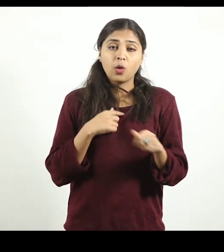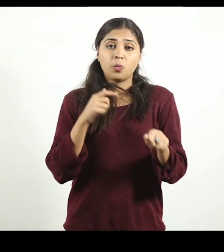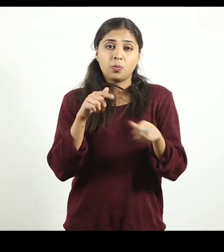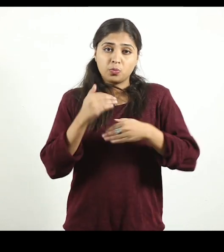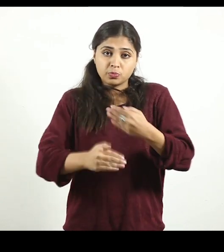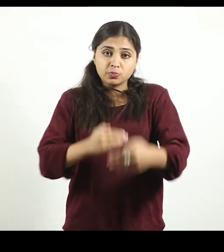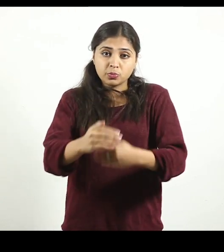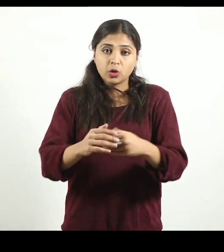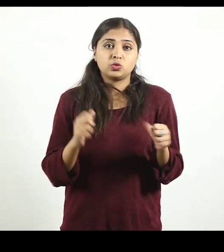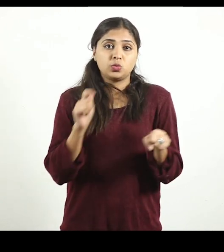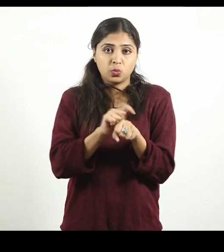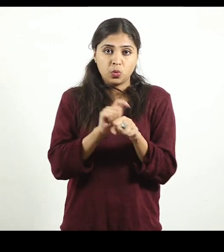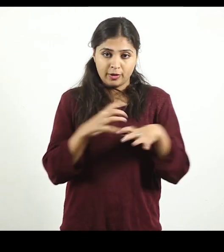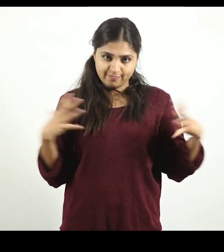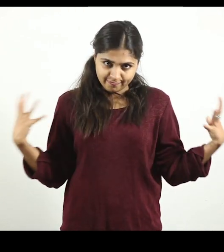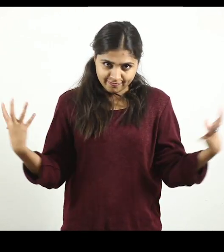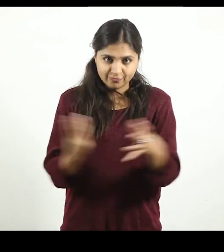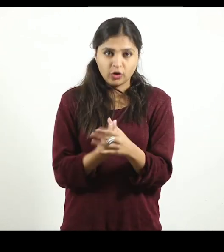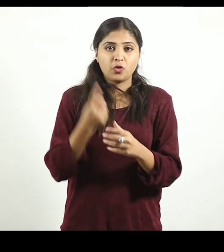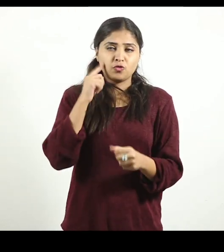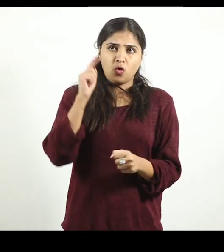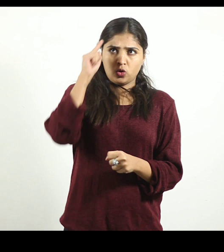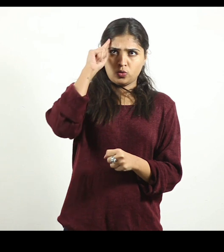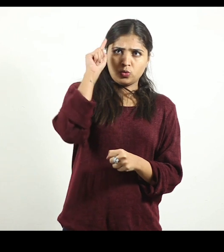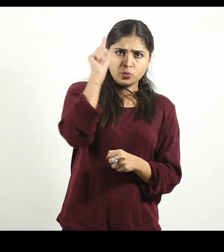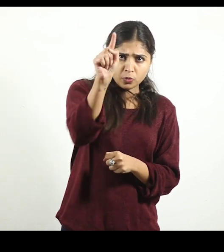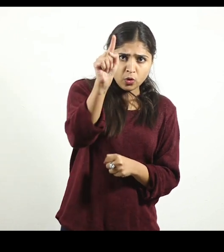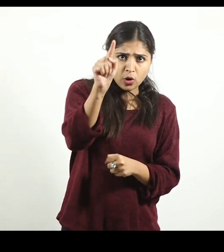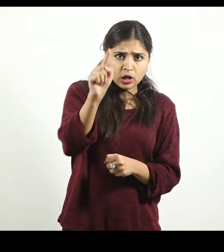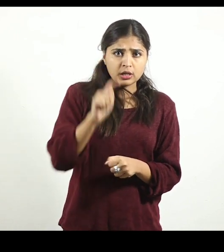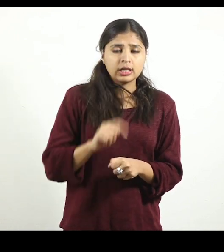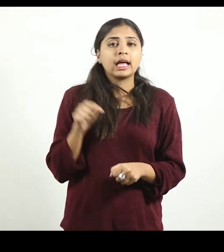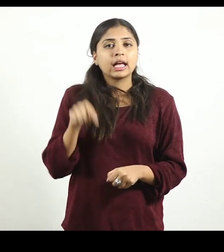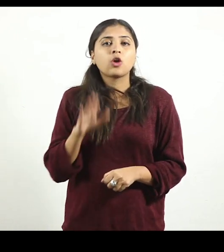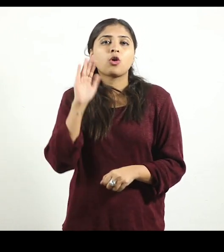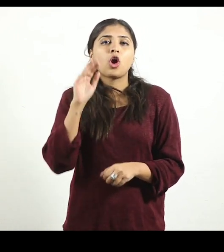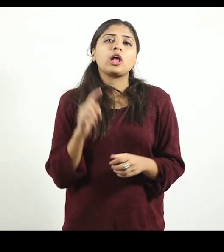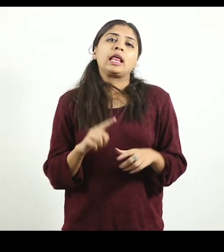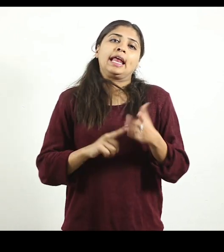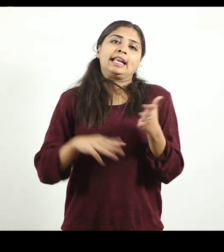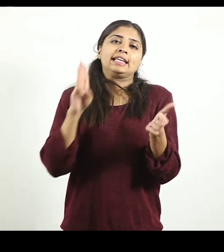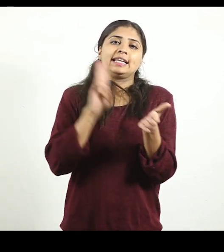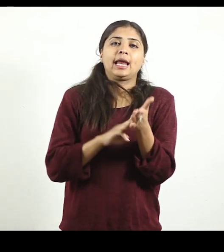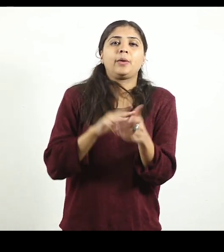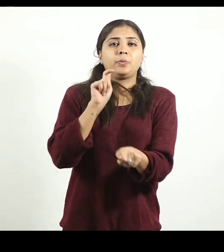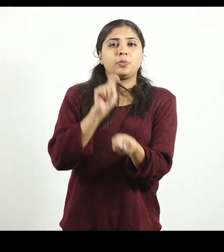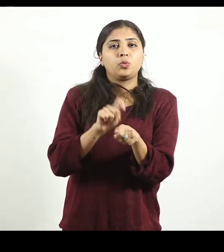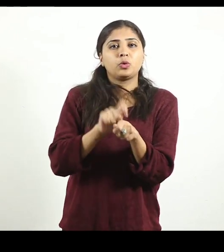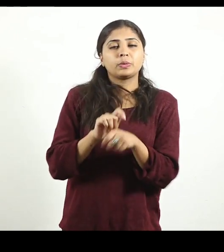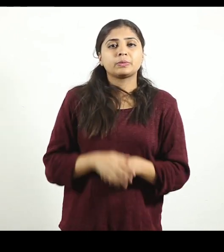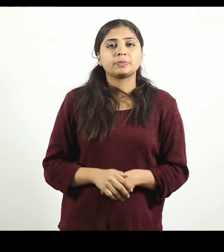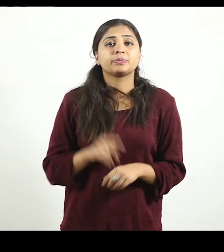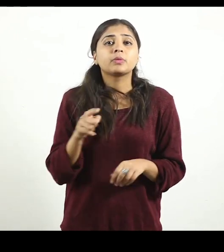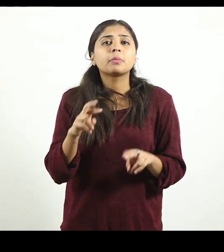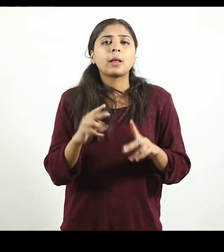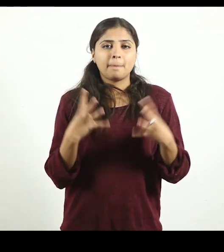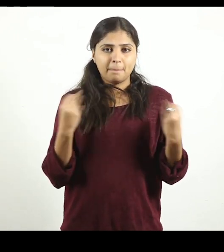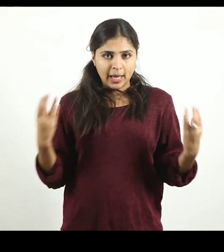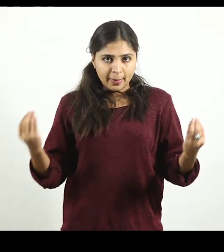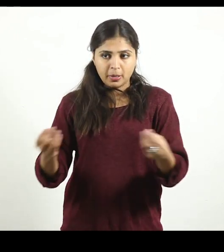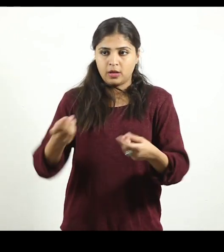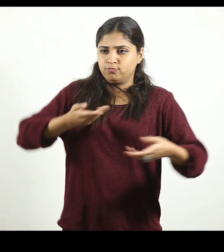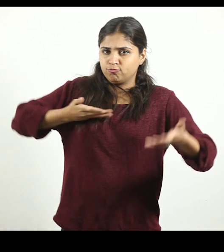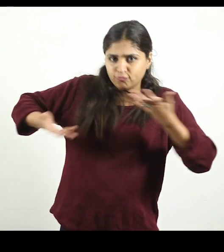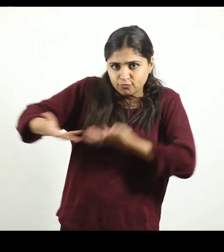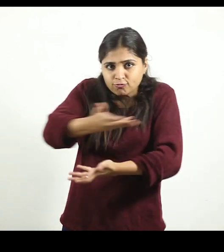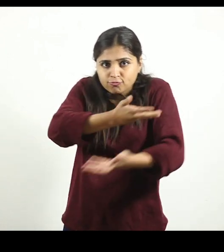The process of working collaboratively with a group of people in order to achieve a goal is referred to as teamwork. It means